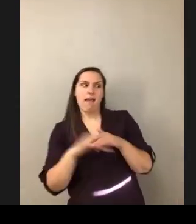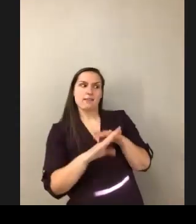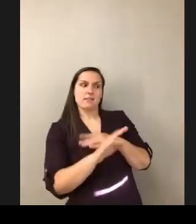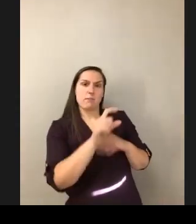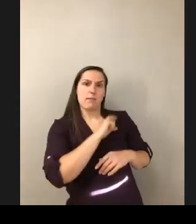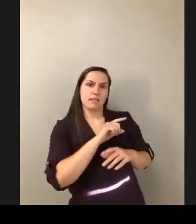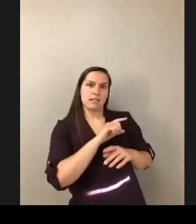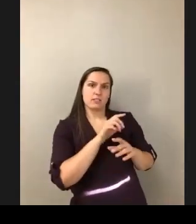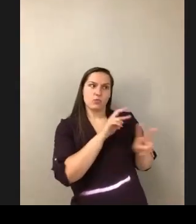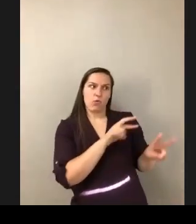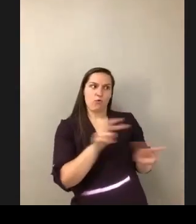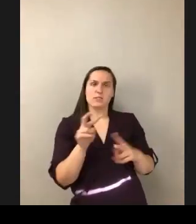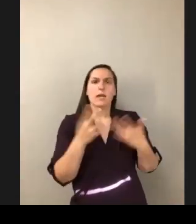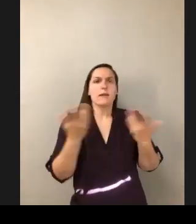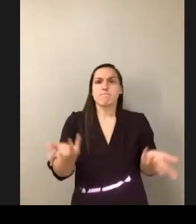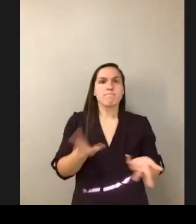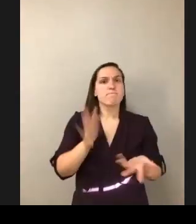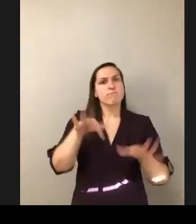offer?